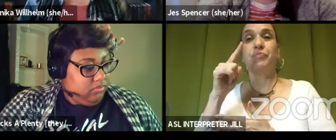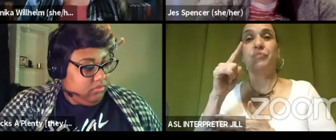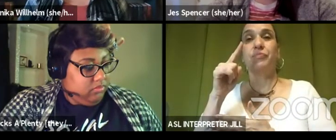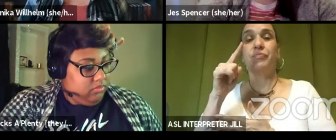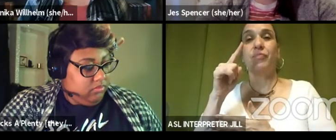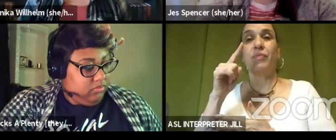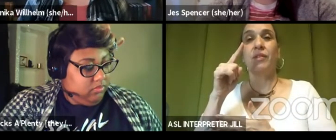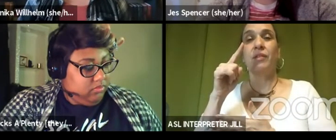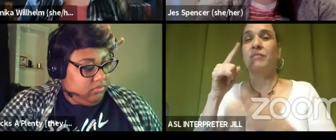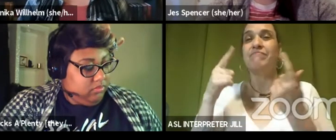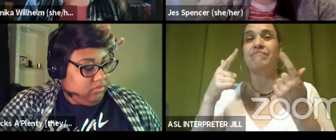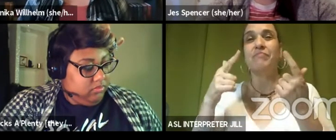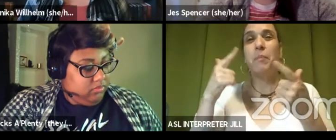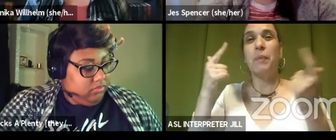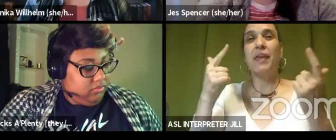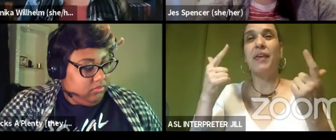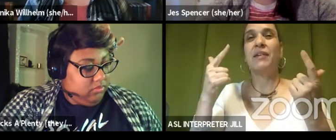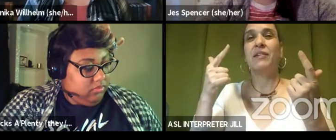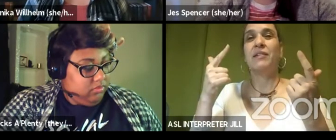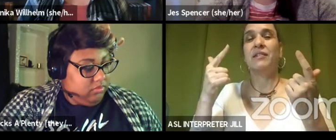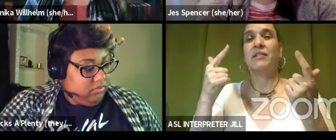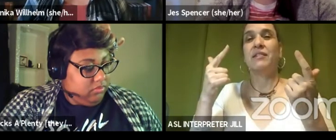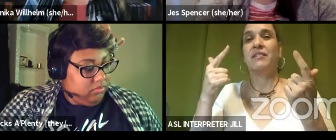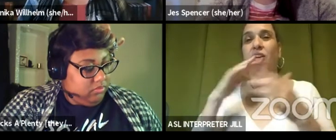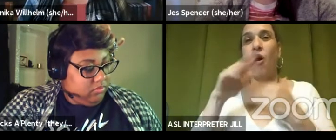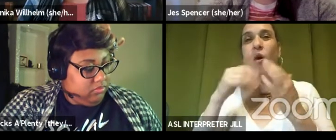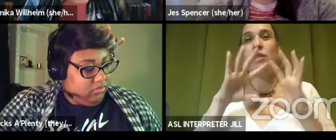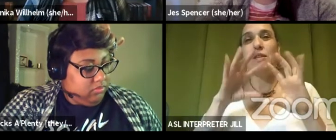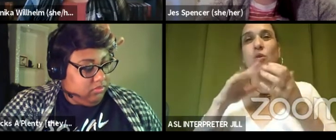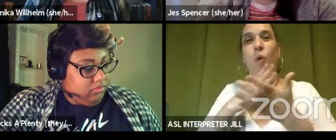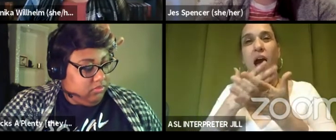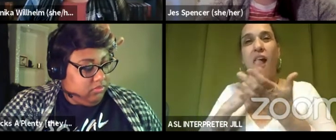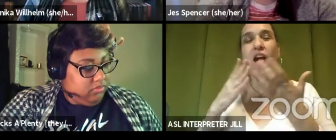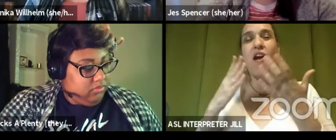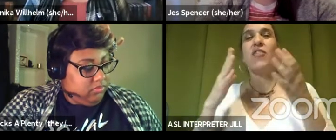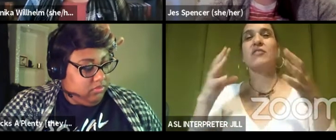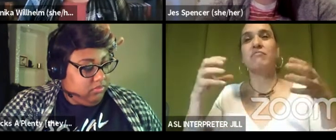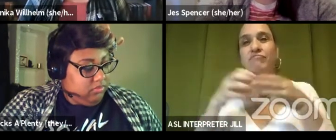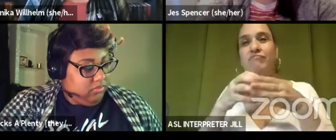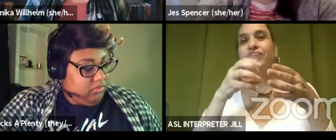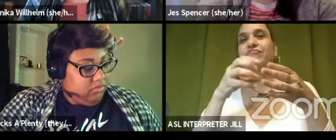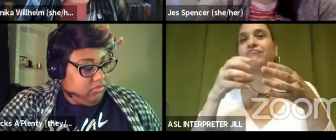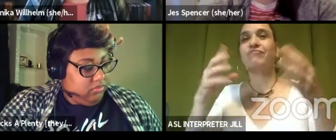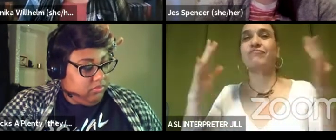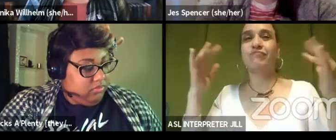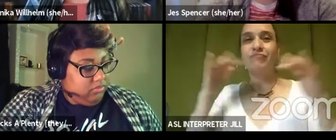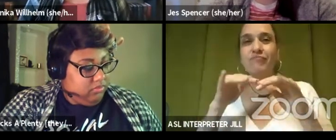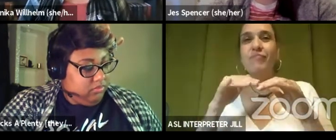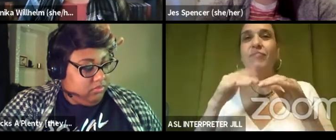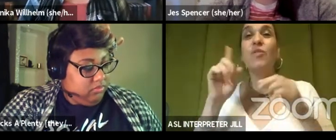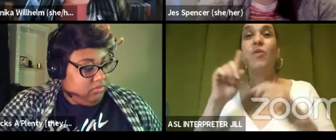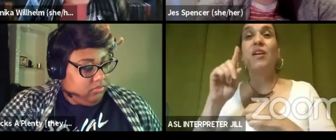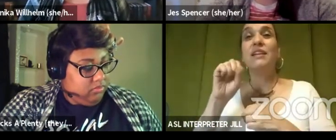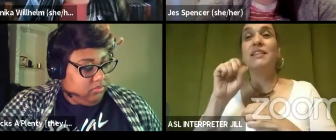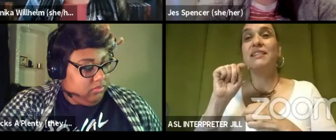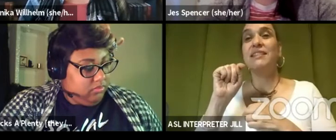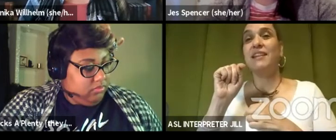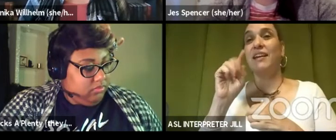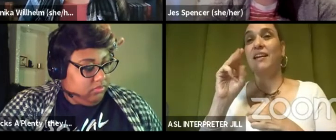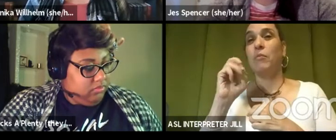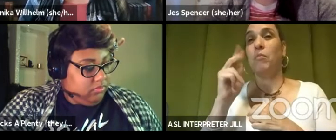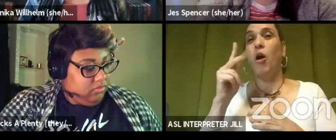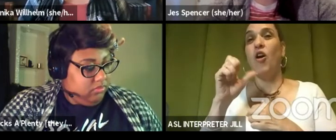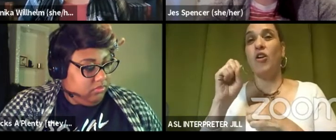a big, like all these choirs coming together at St. Mark's Cathedral. And so it was a huge, I